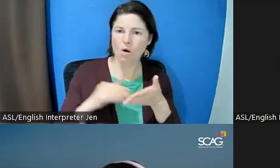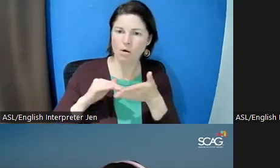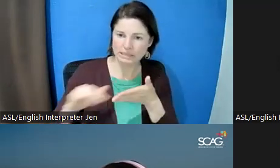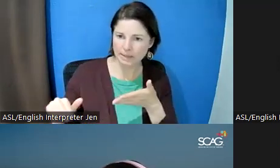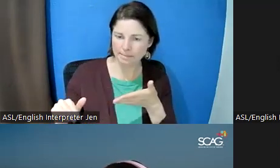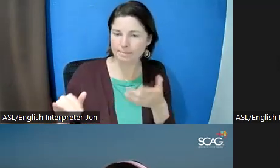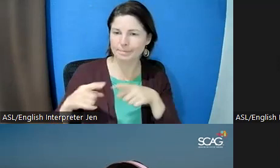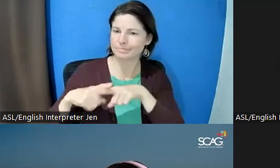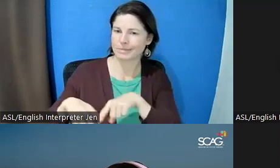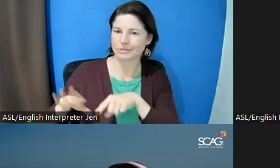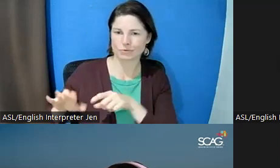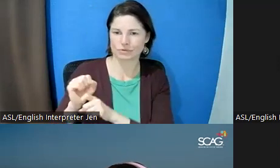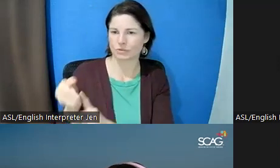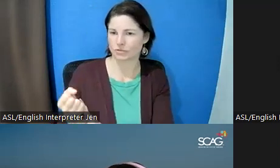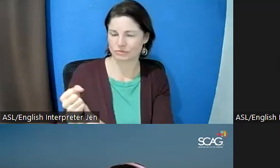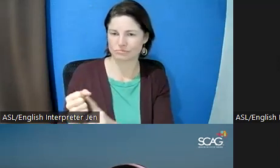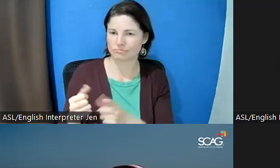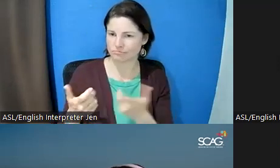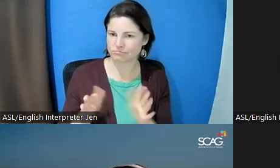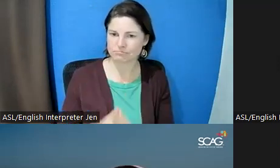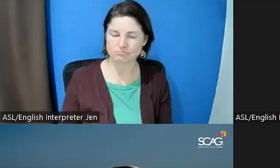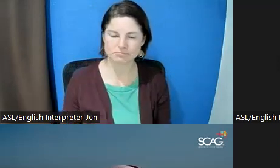case-by-case basis.